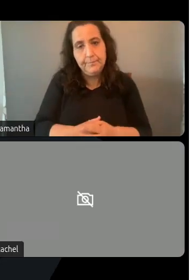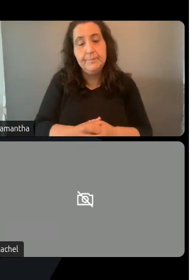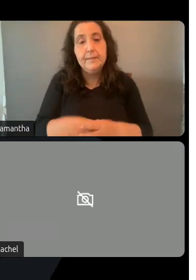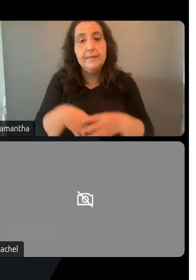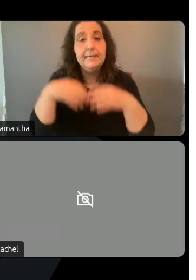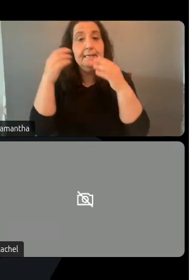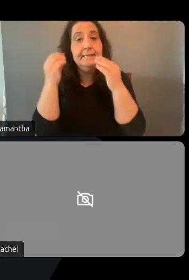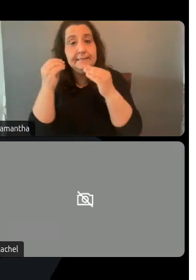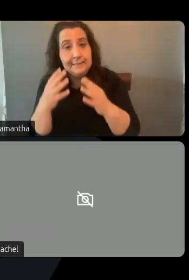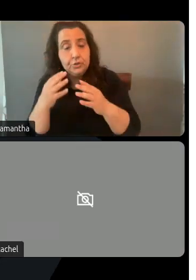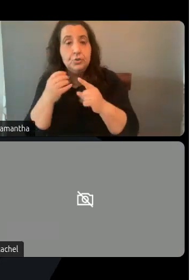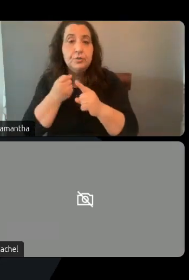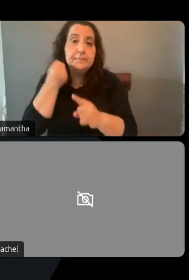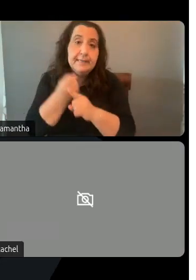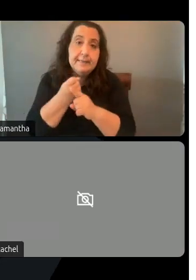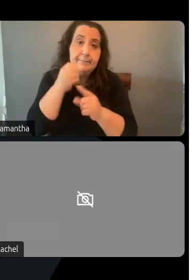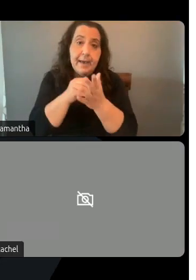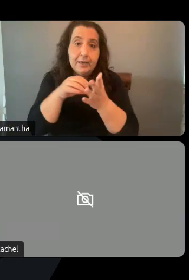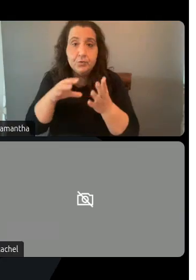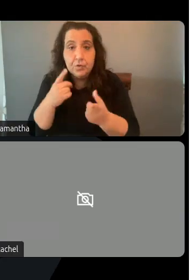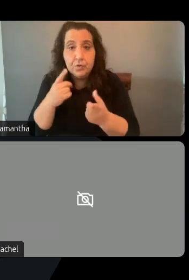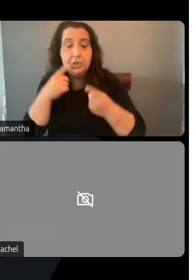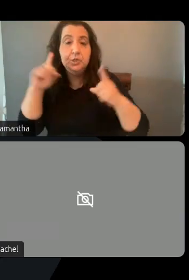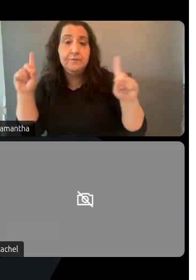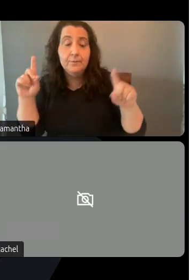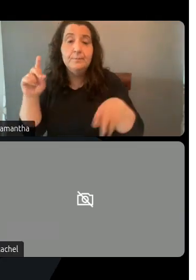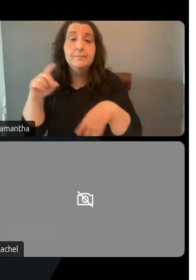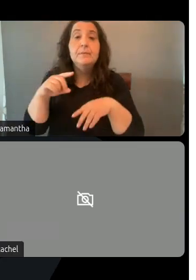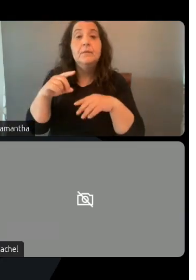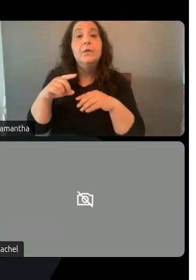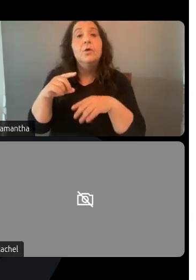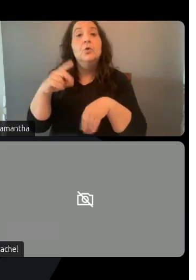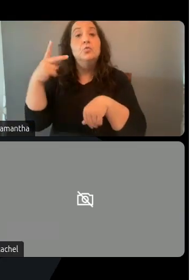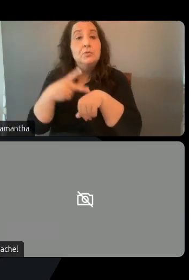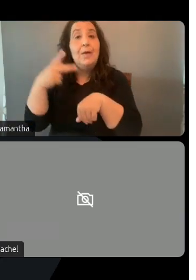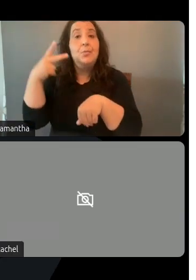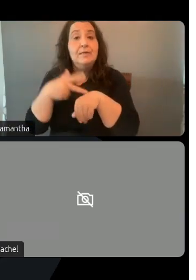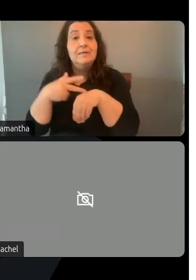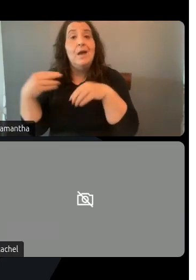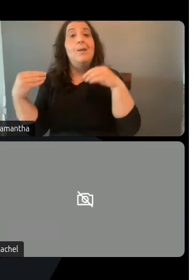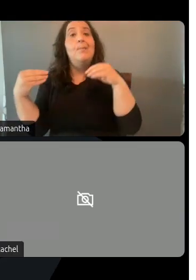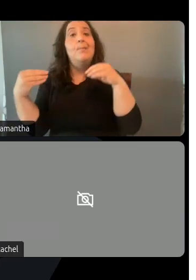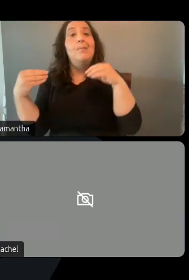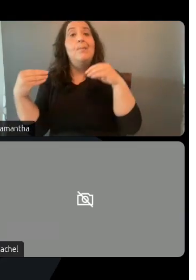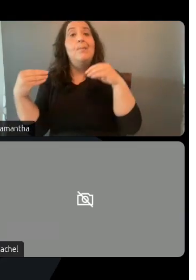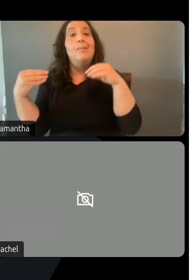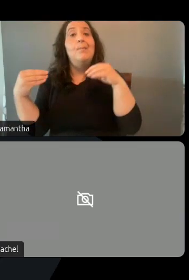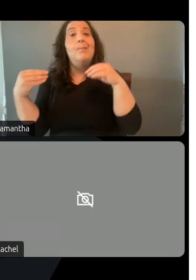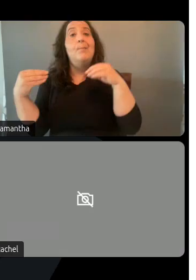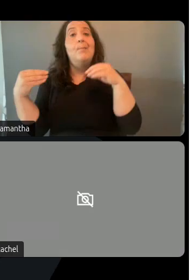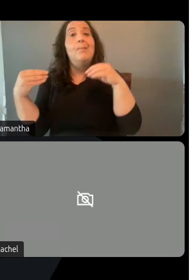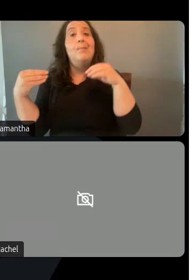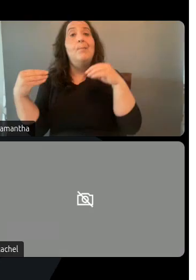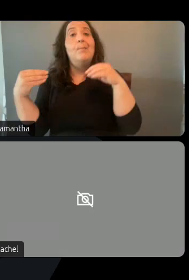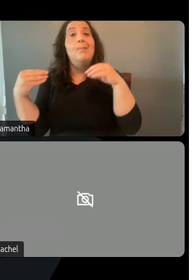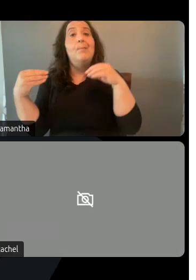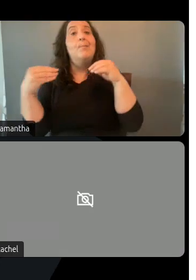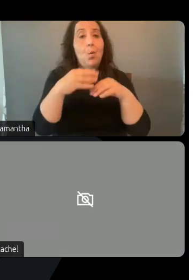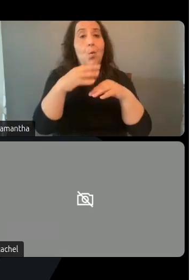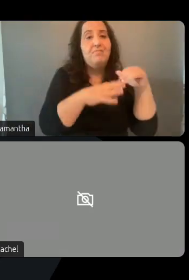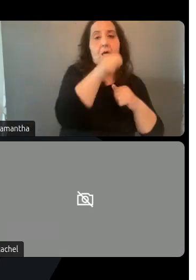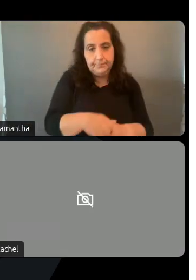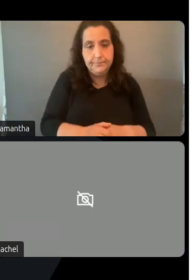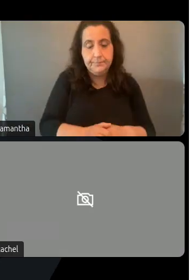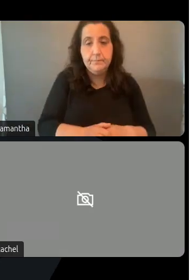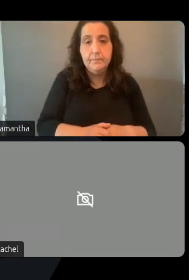Teachers impact student achievement 2 to 3 times more than any other aspect of schooling. Among school